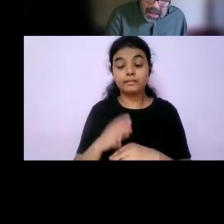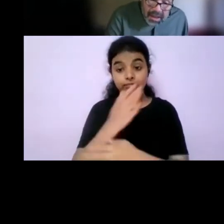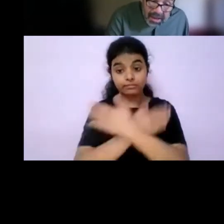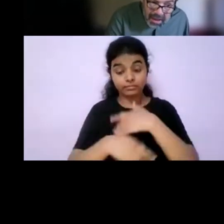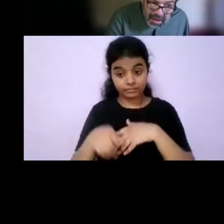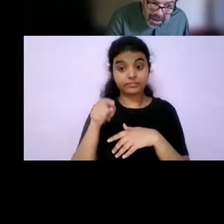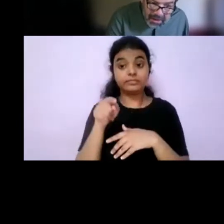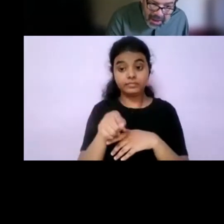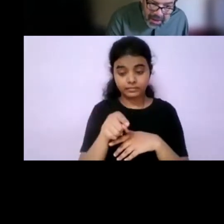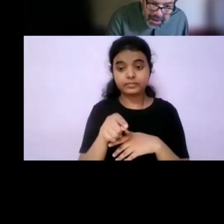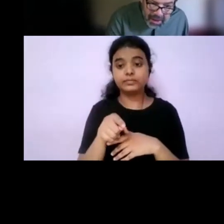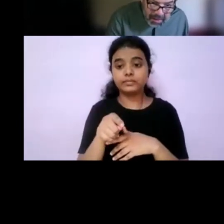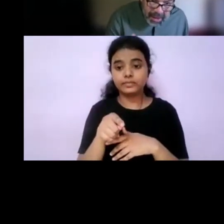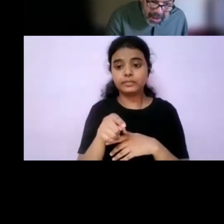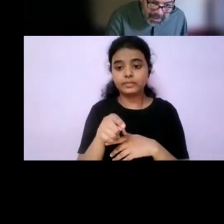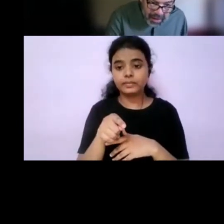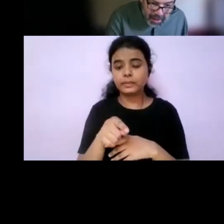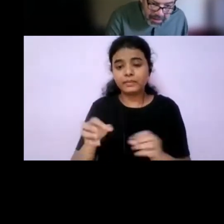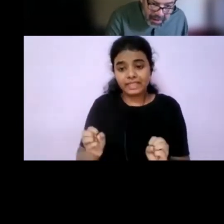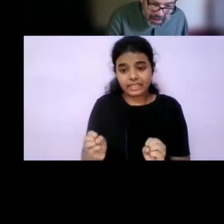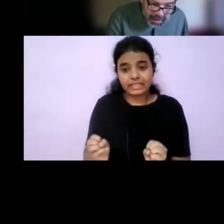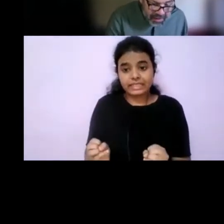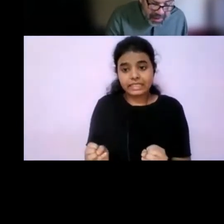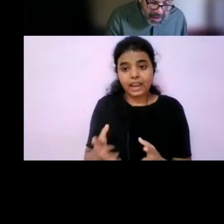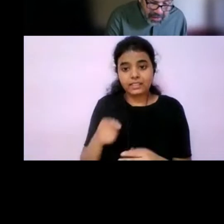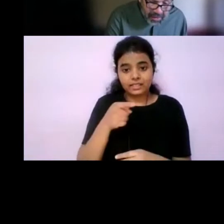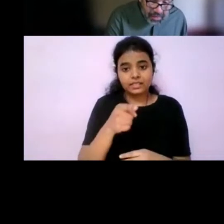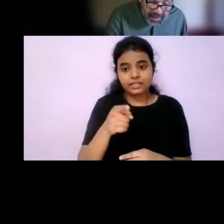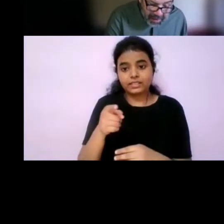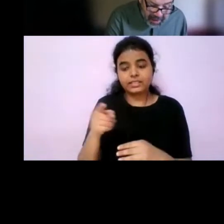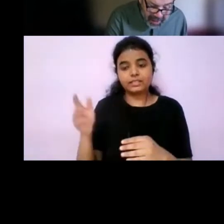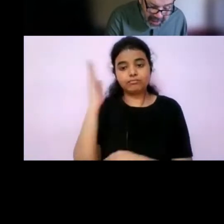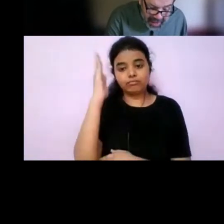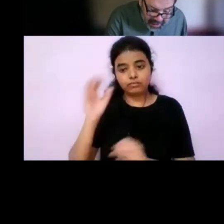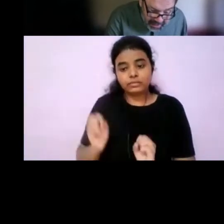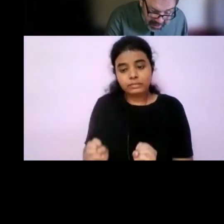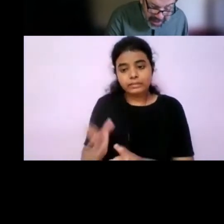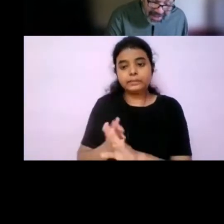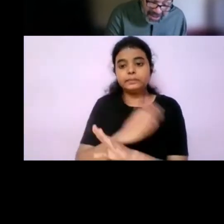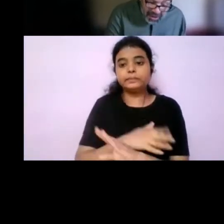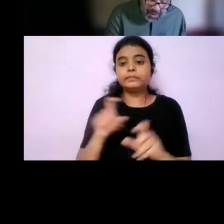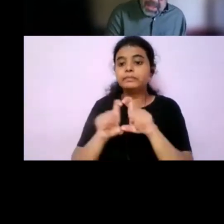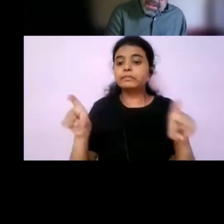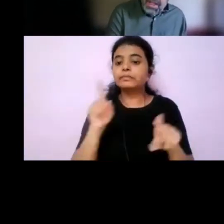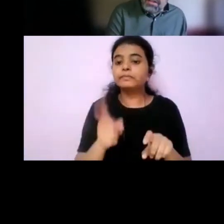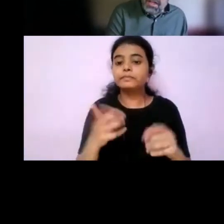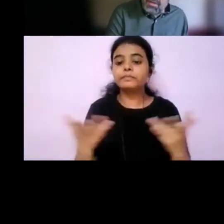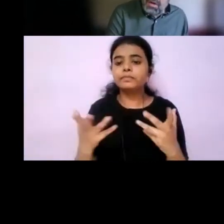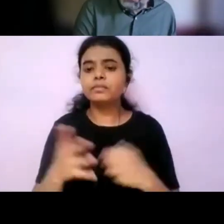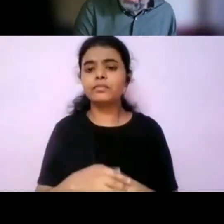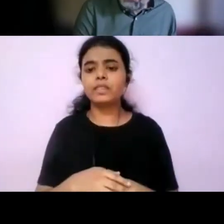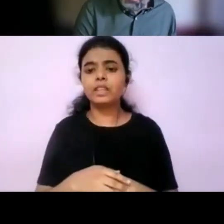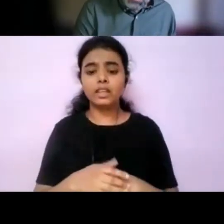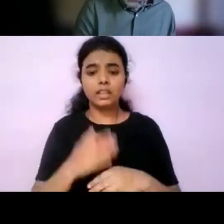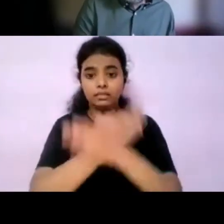at the beginning of this seminar series was made very clear, disability is not really seen as an